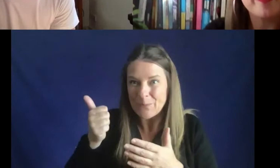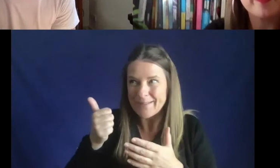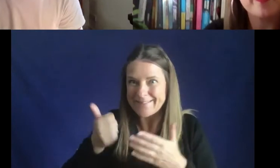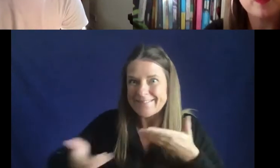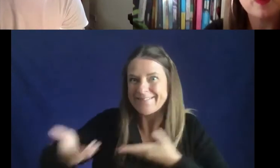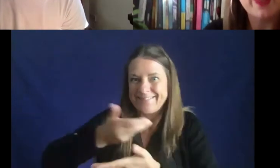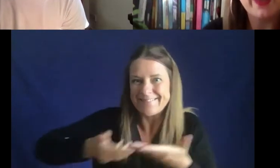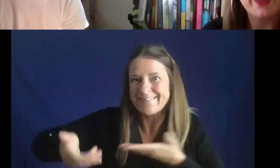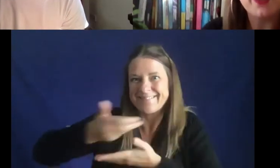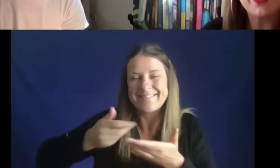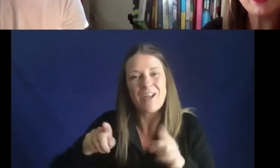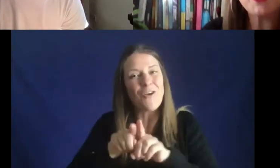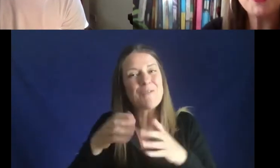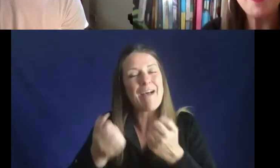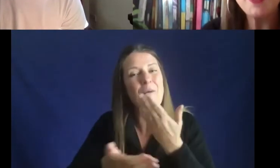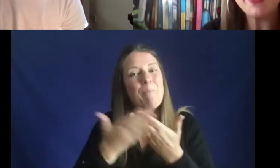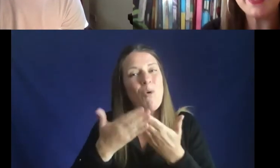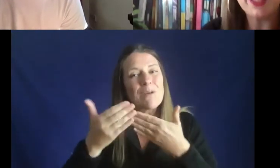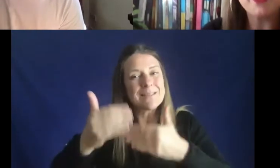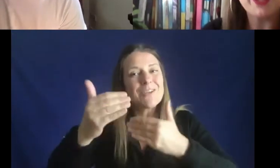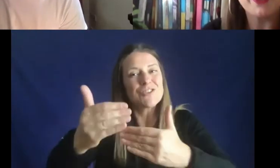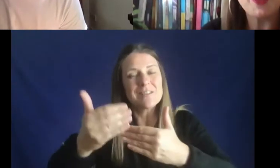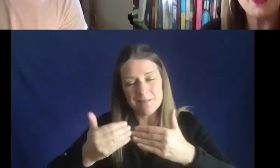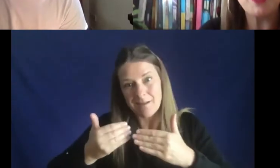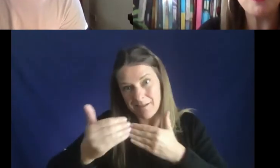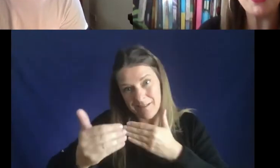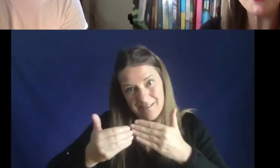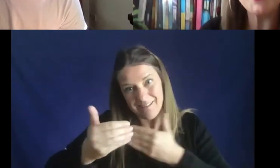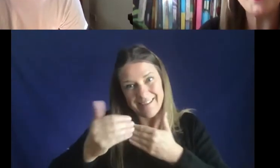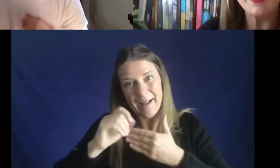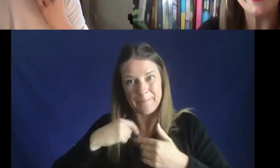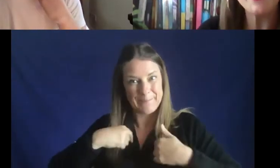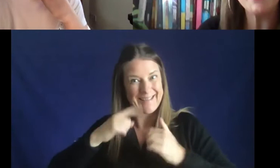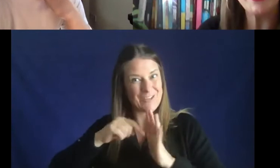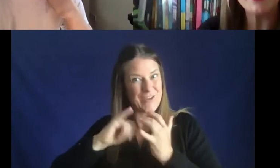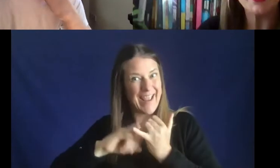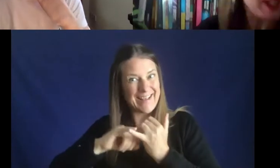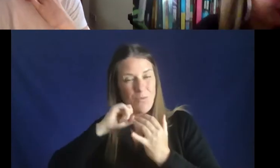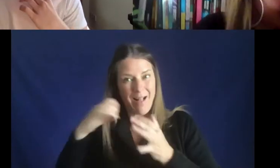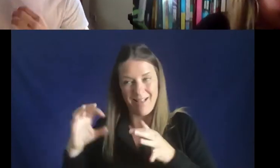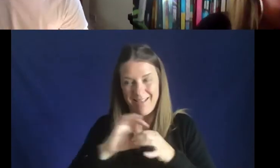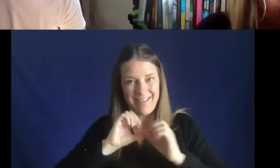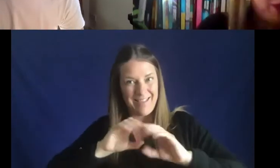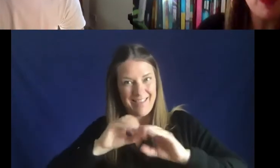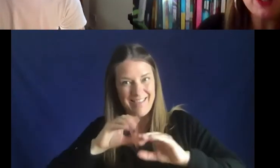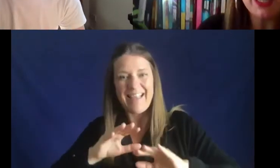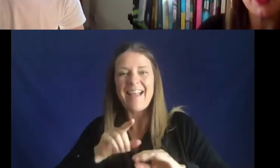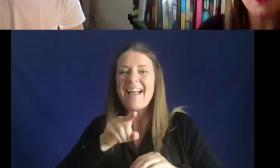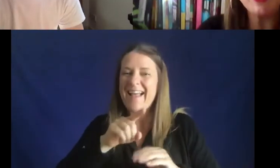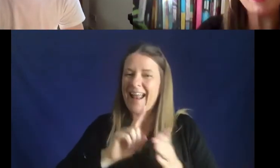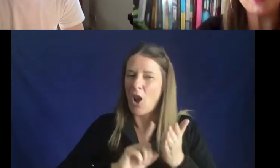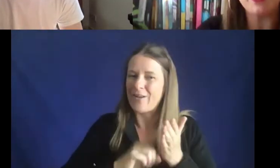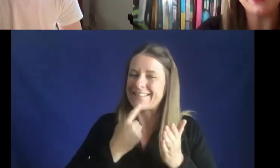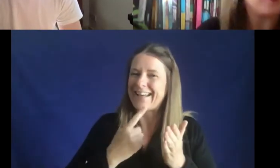Jess are running. If I could also maybe just add, Ryan, I'll give you a little breather from answering questions, because